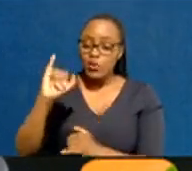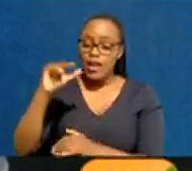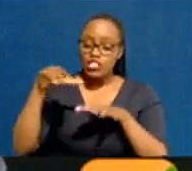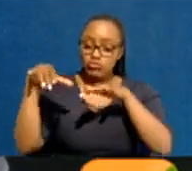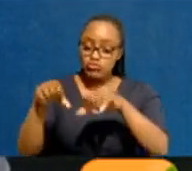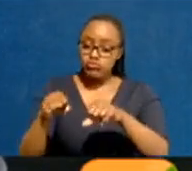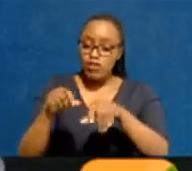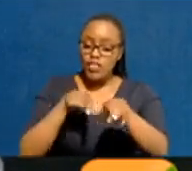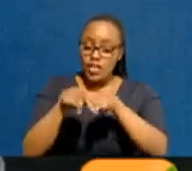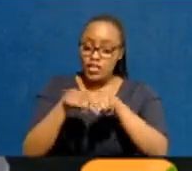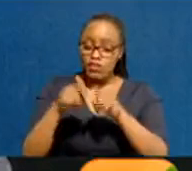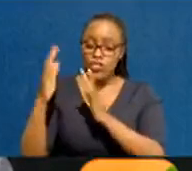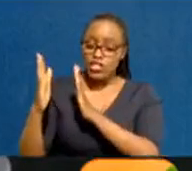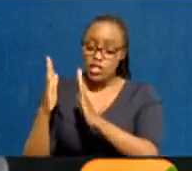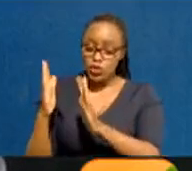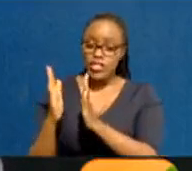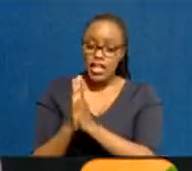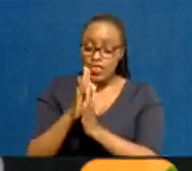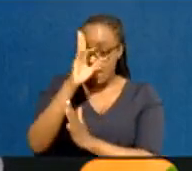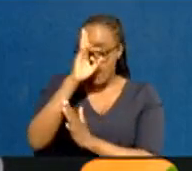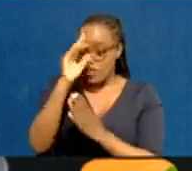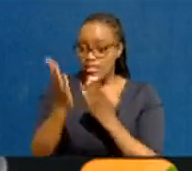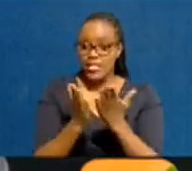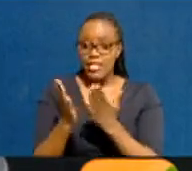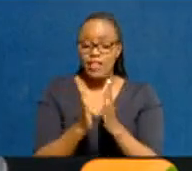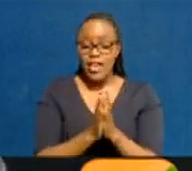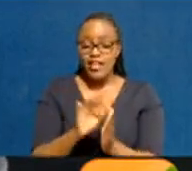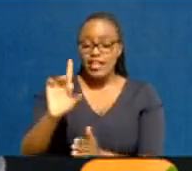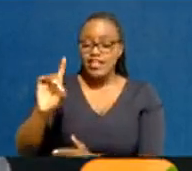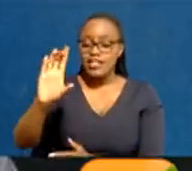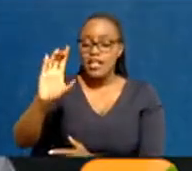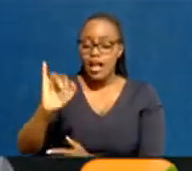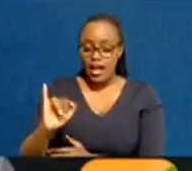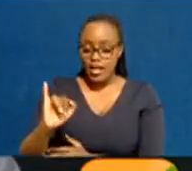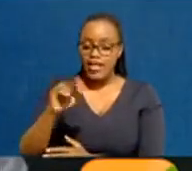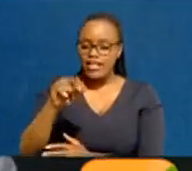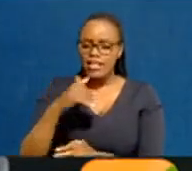charge of the security of the police service. And the DCI is a